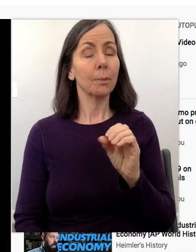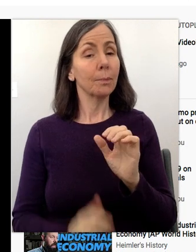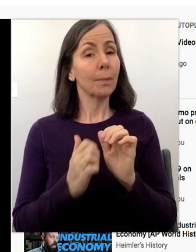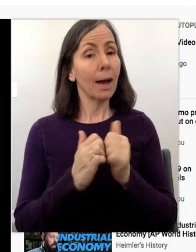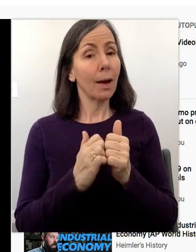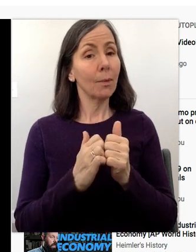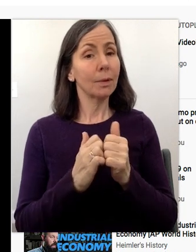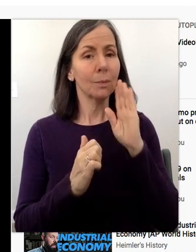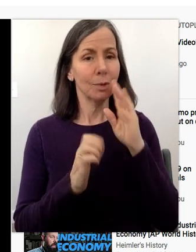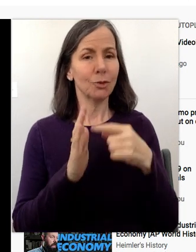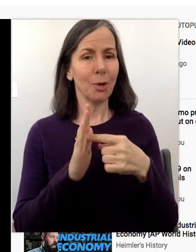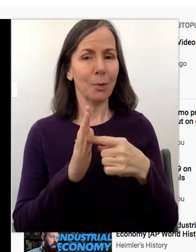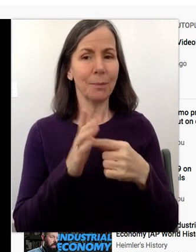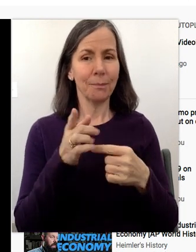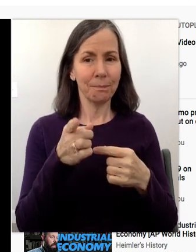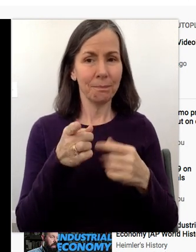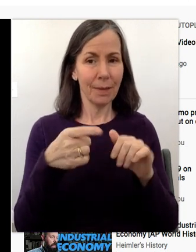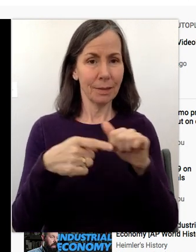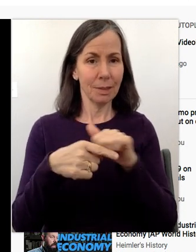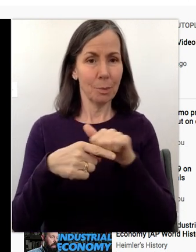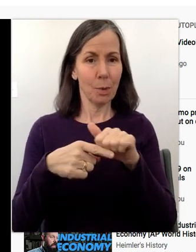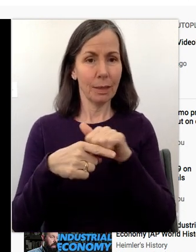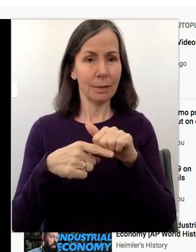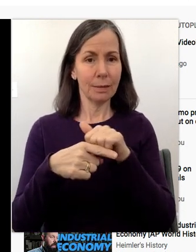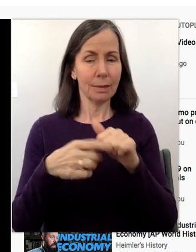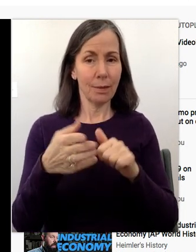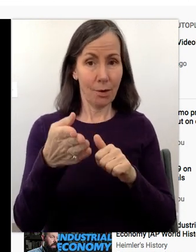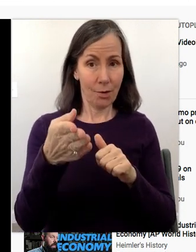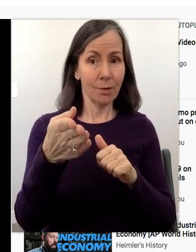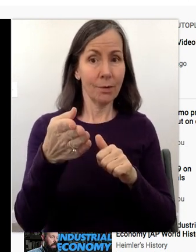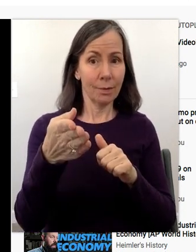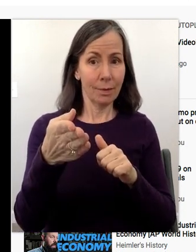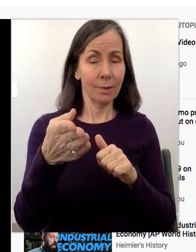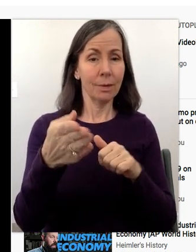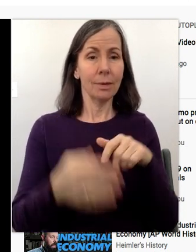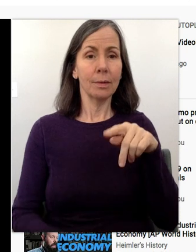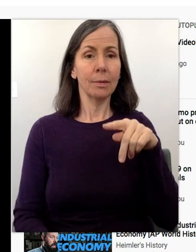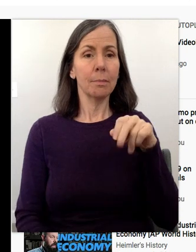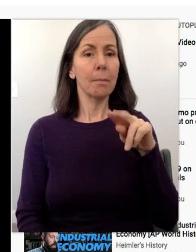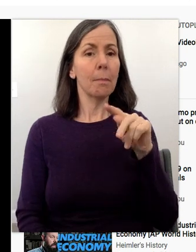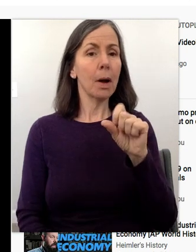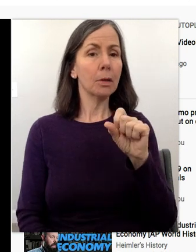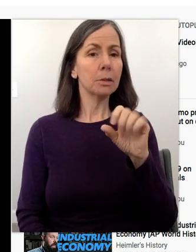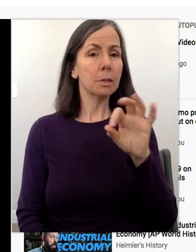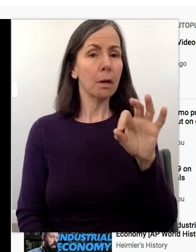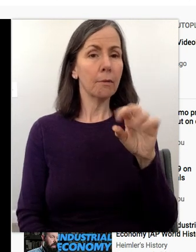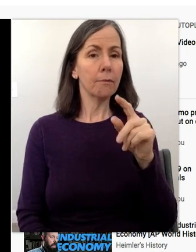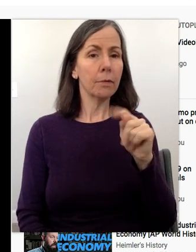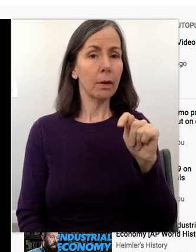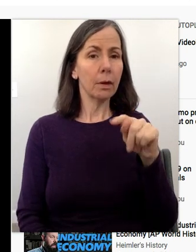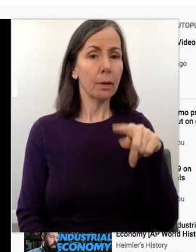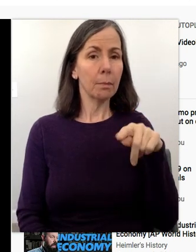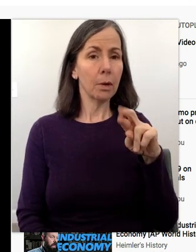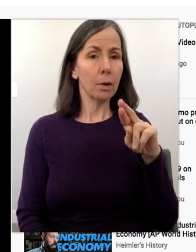here is the practice. It says parts of a parabola practice filled in.